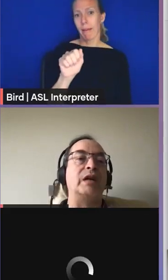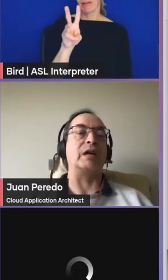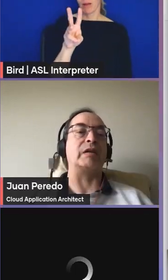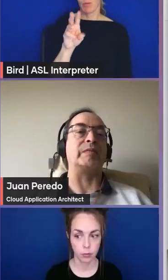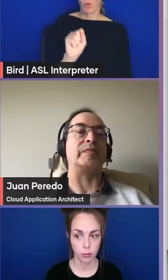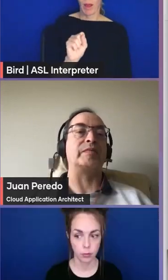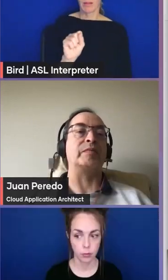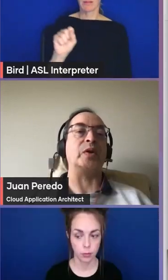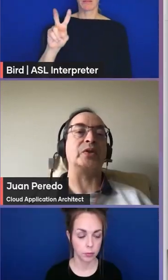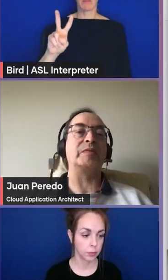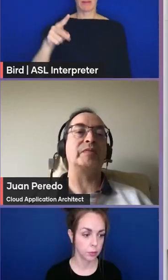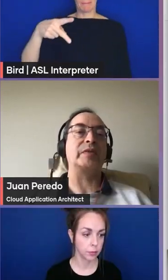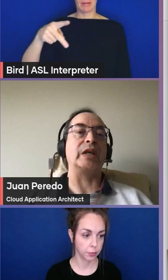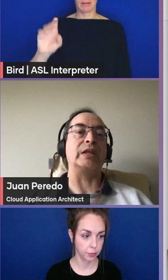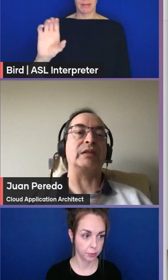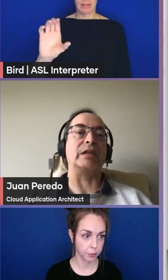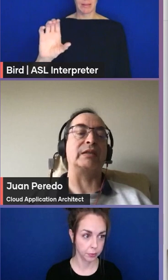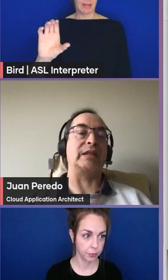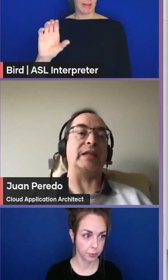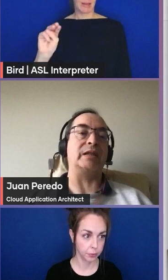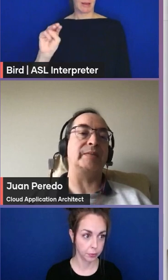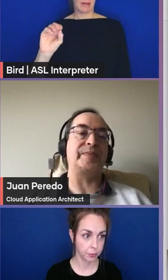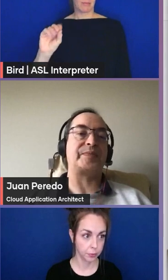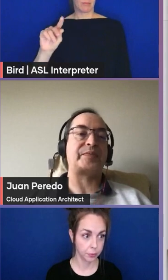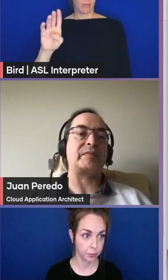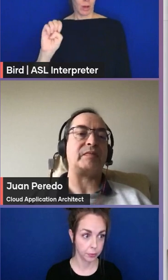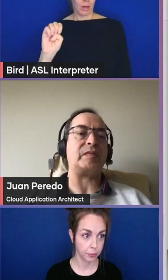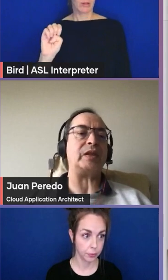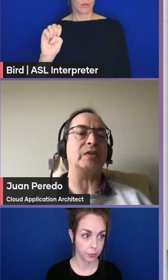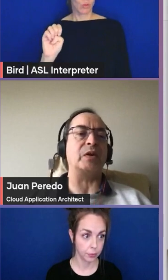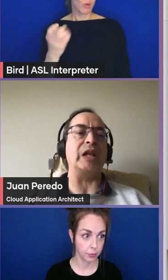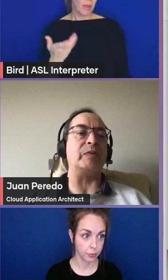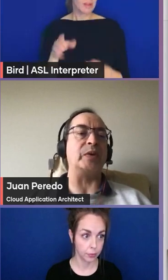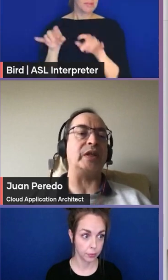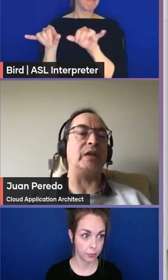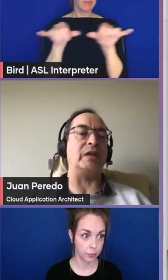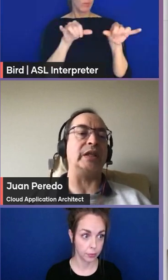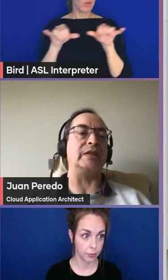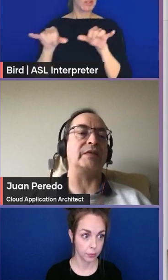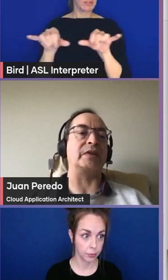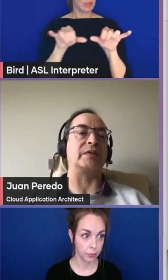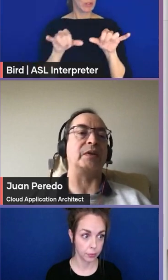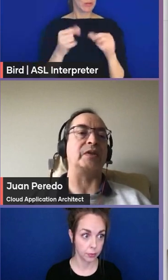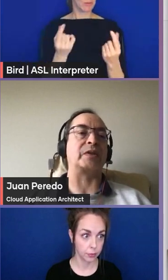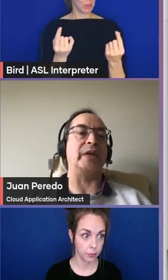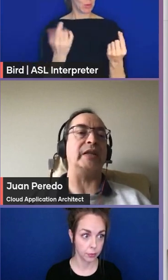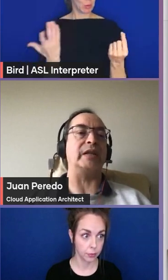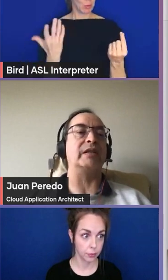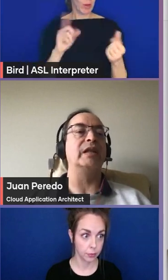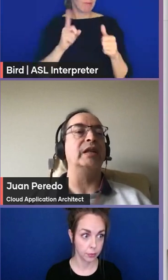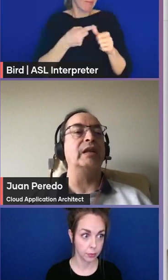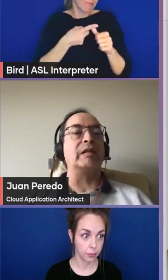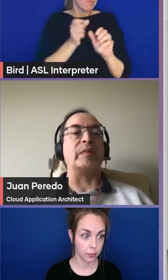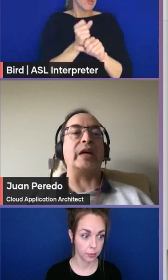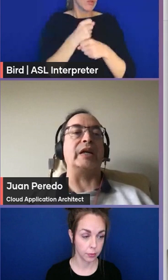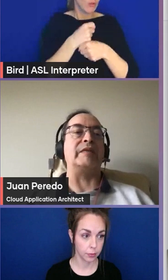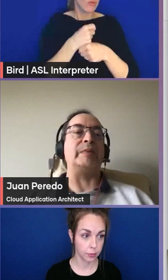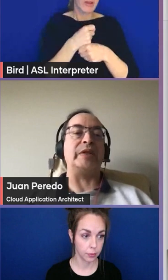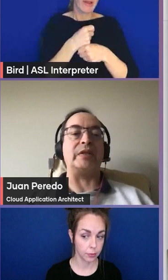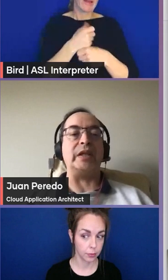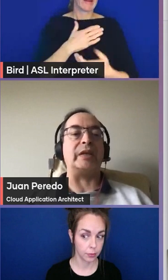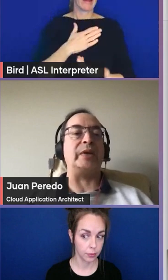VPC module that's standard. So all I'm doing here is, first of all, just creating